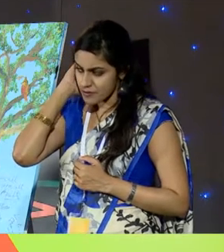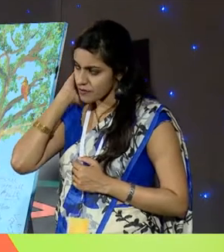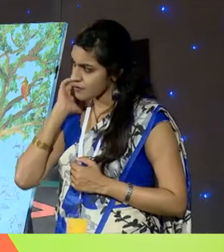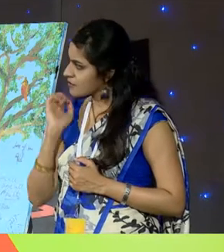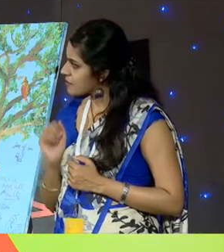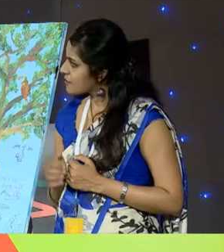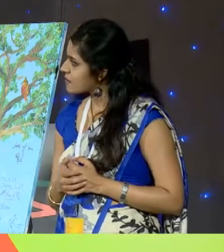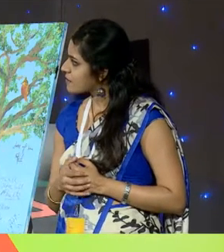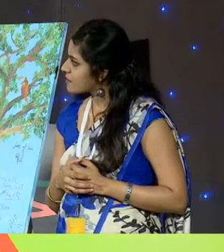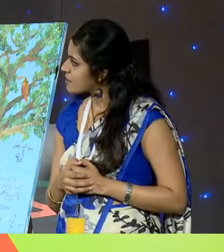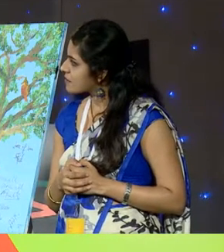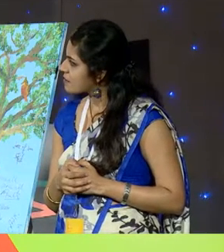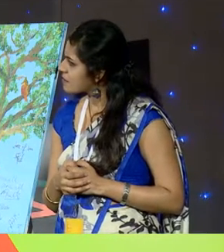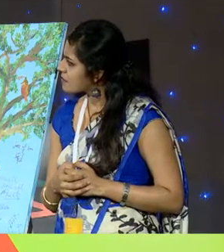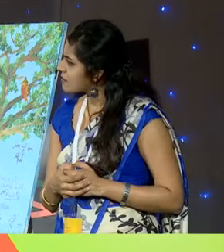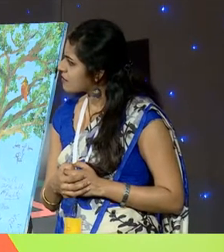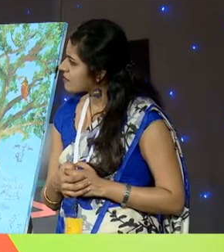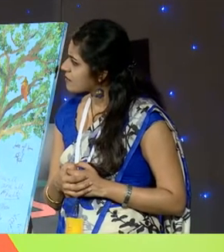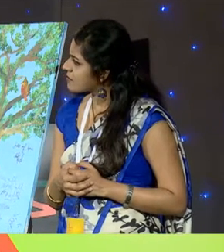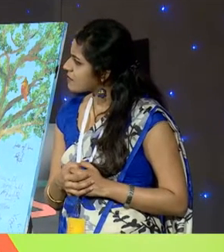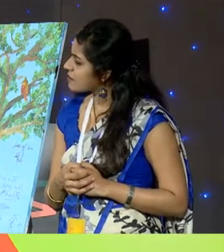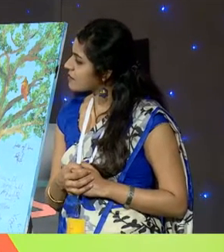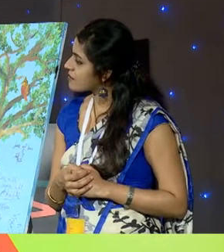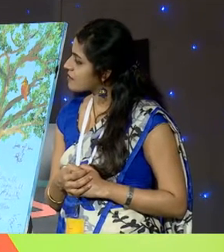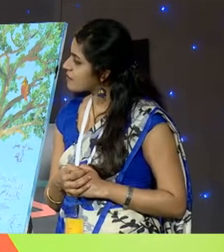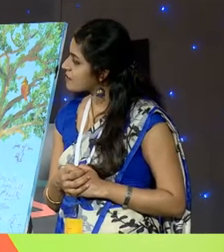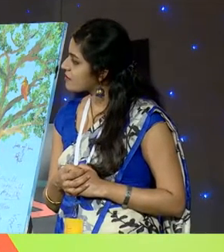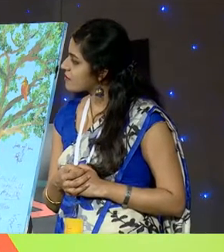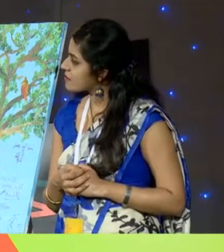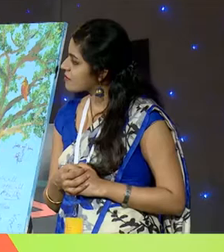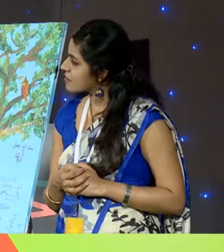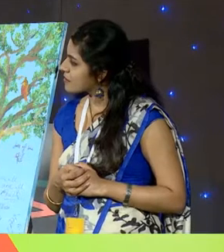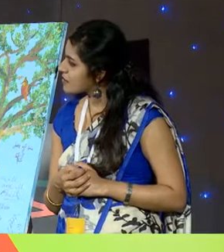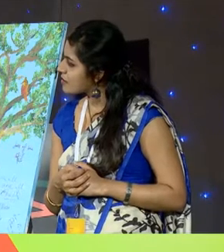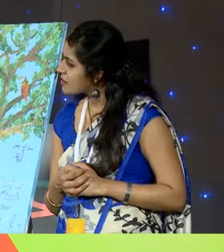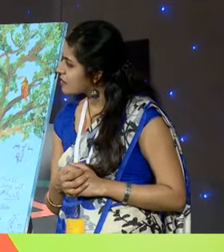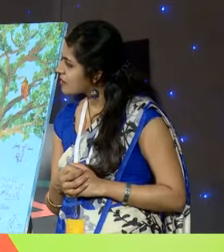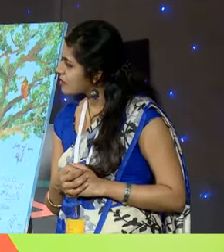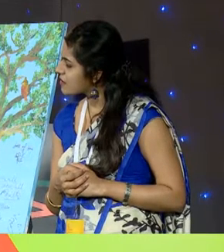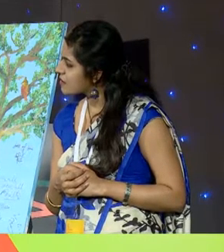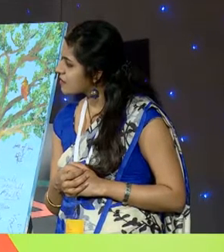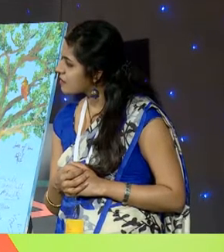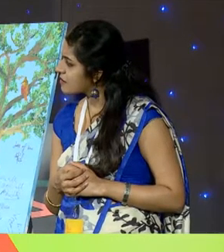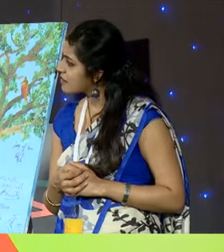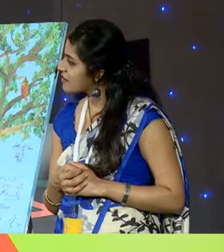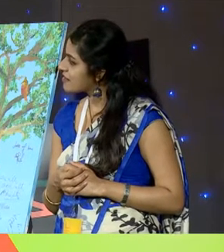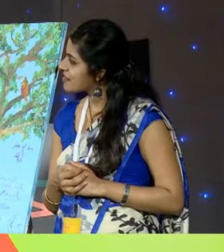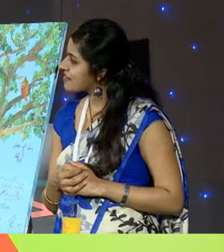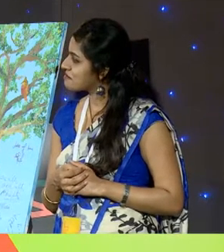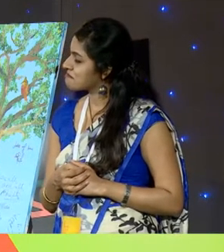I mean, of course, it's not, I don't know if it's politically correct to exactly say what he said. He said, there is an Adam in every madam.